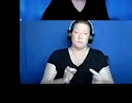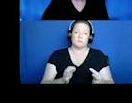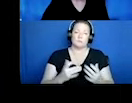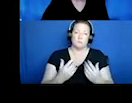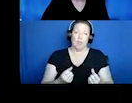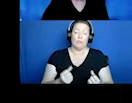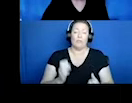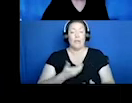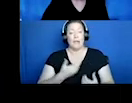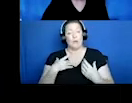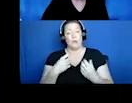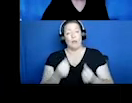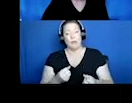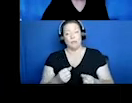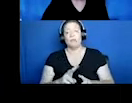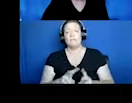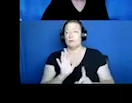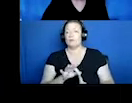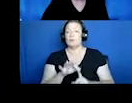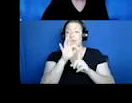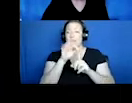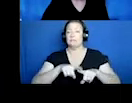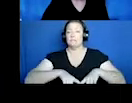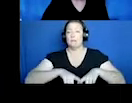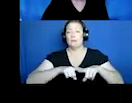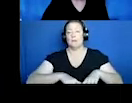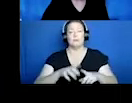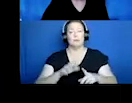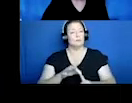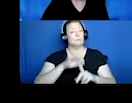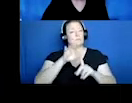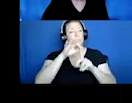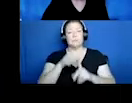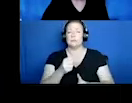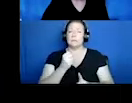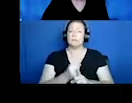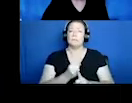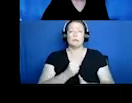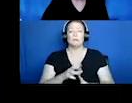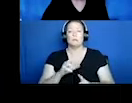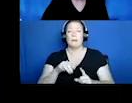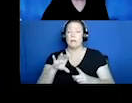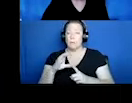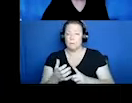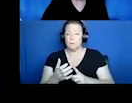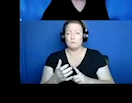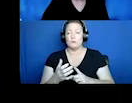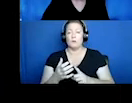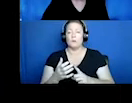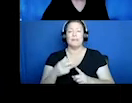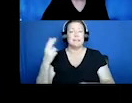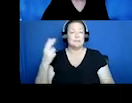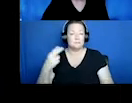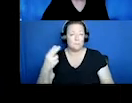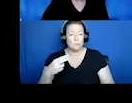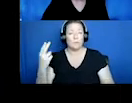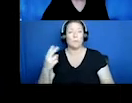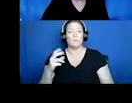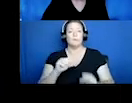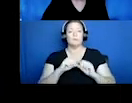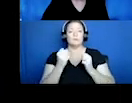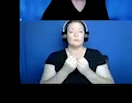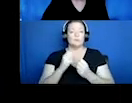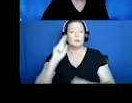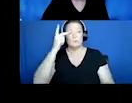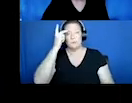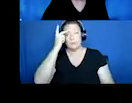our health is very uniquely dependent and very uniquely impacted by cultural, historical,